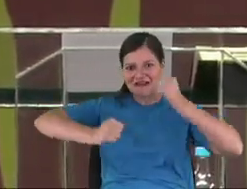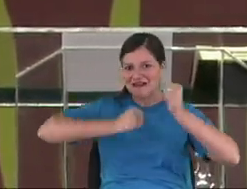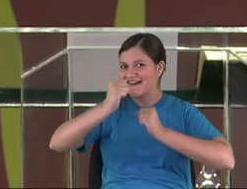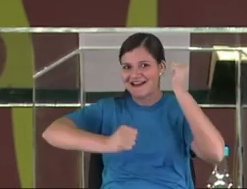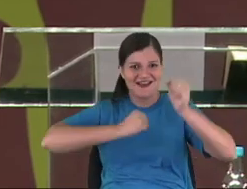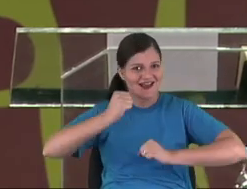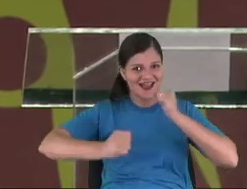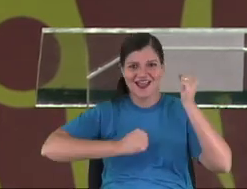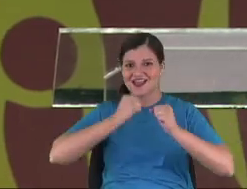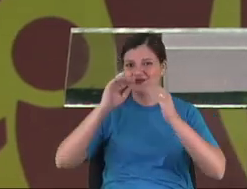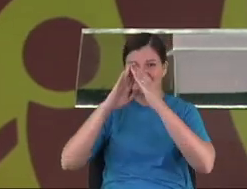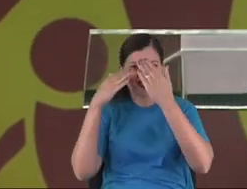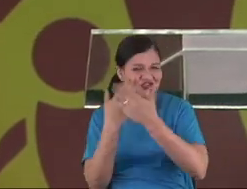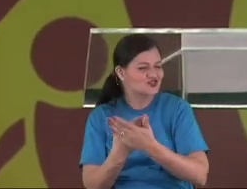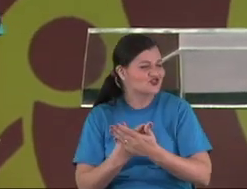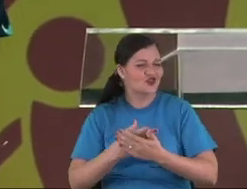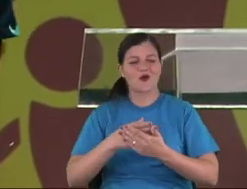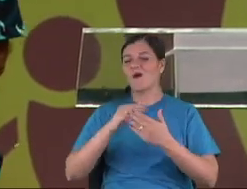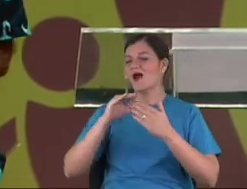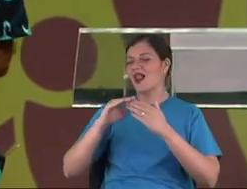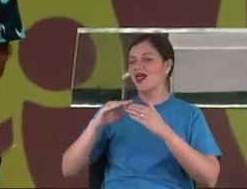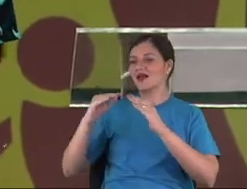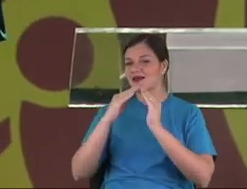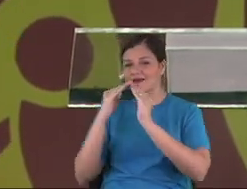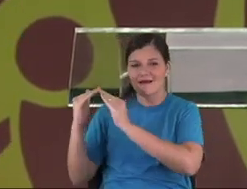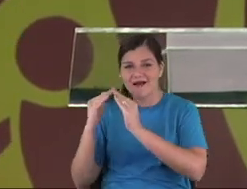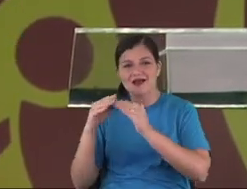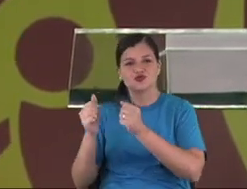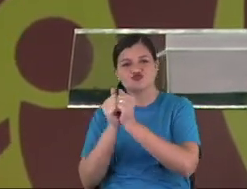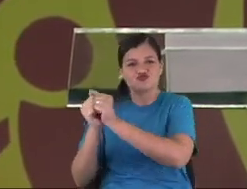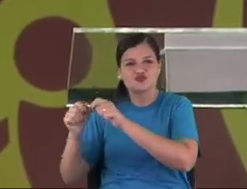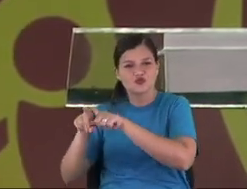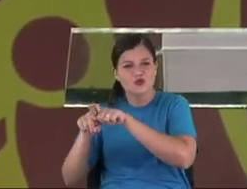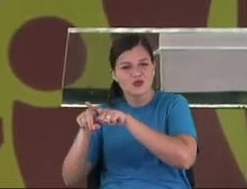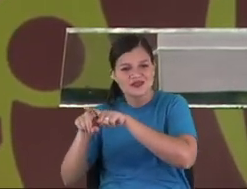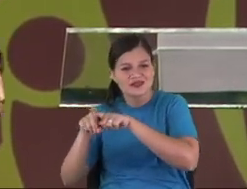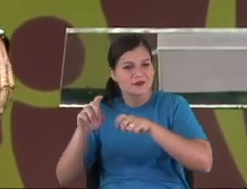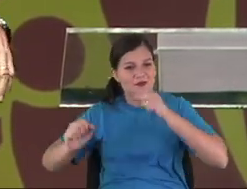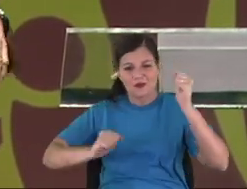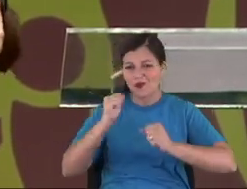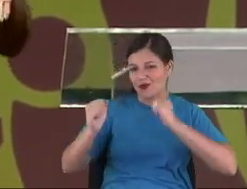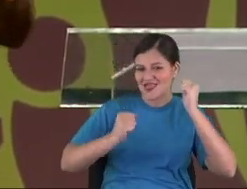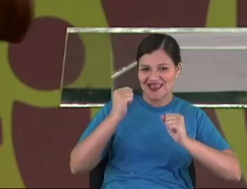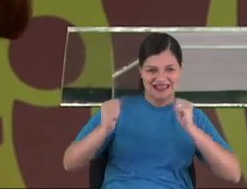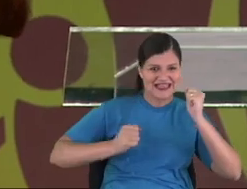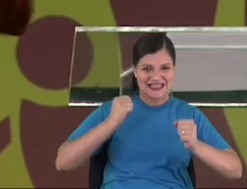like run from everybody, run for everything, running every time.